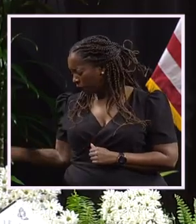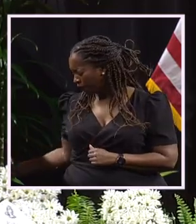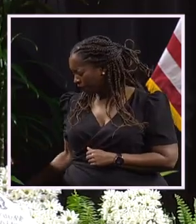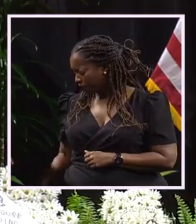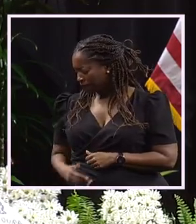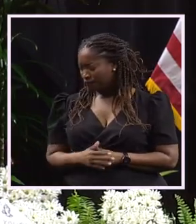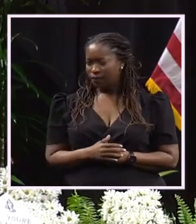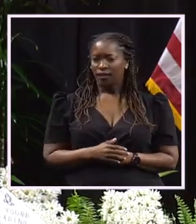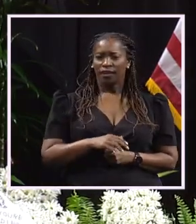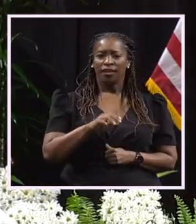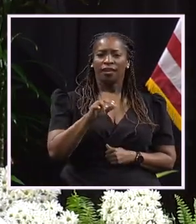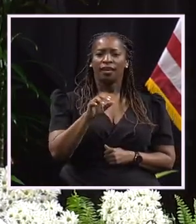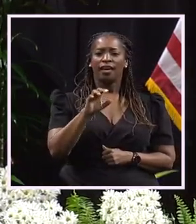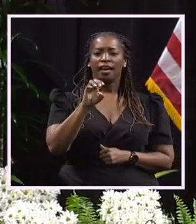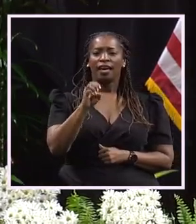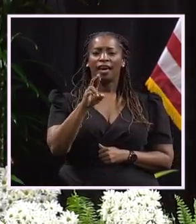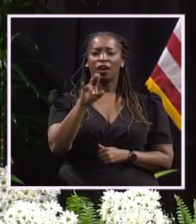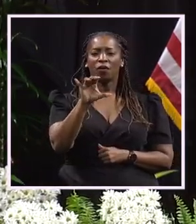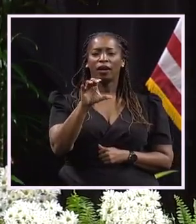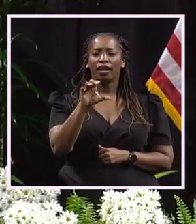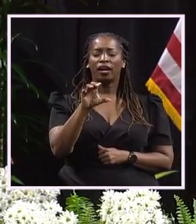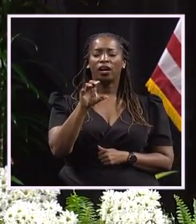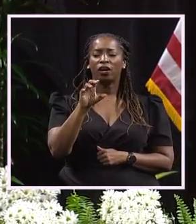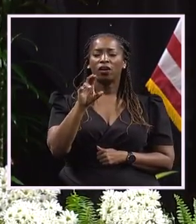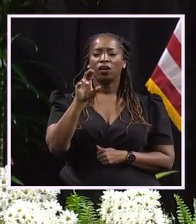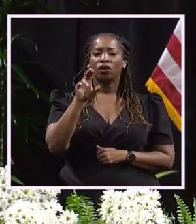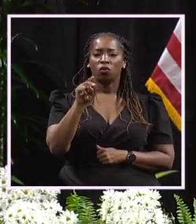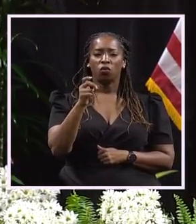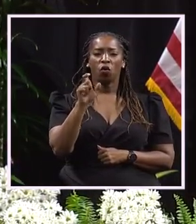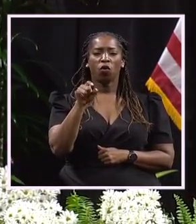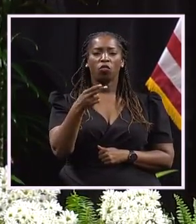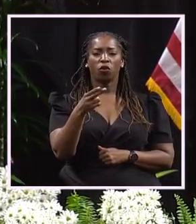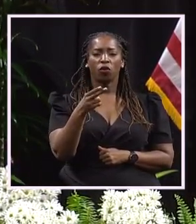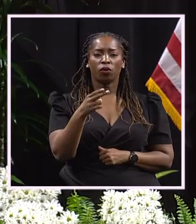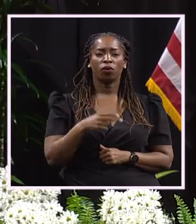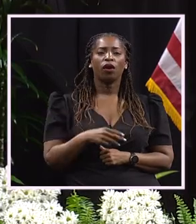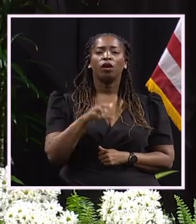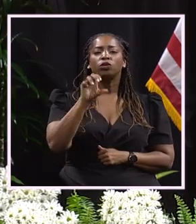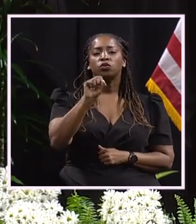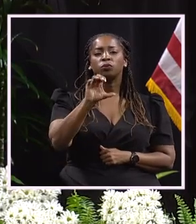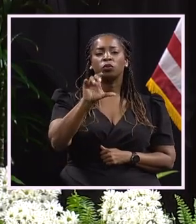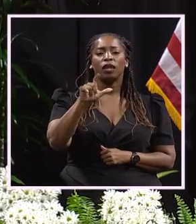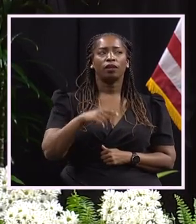Eric Norbert Zubel, summa cum laude,